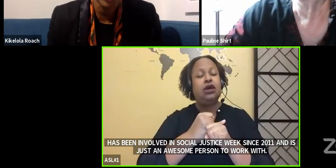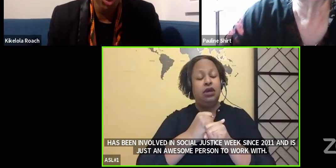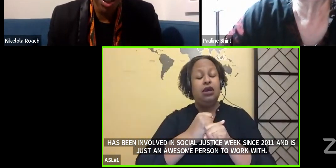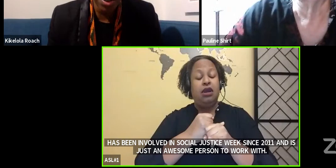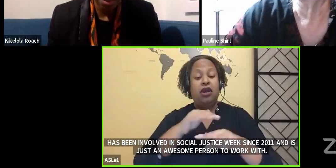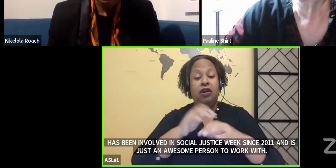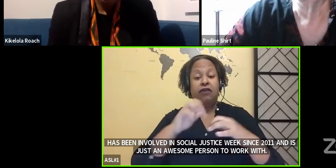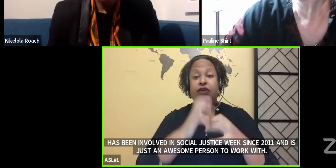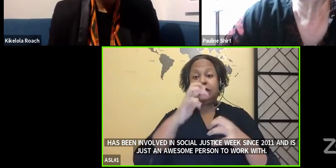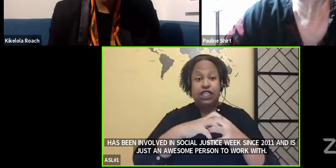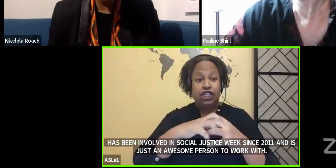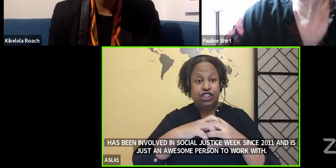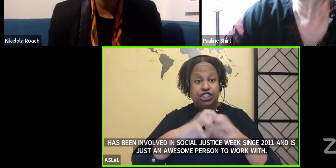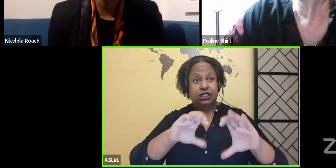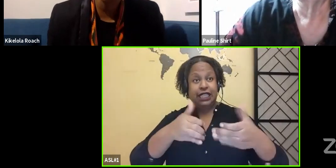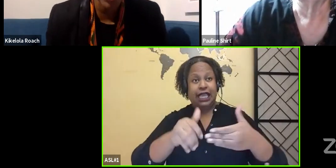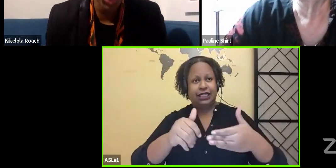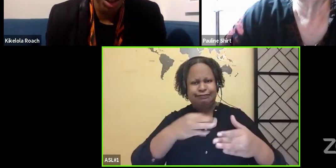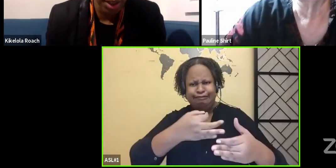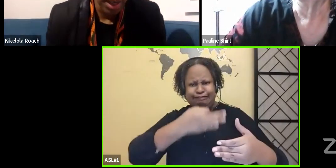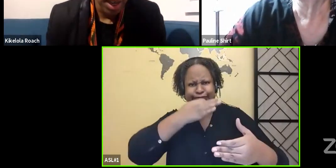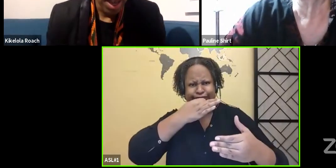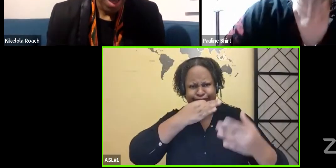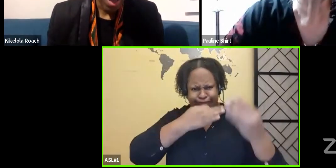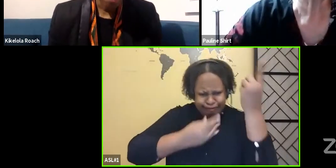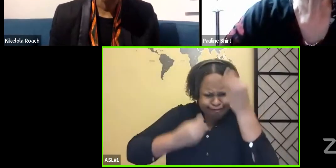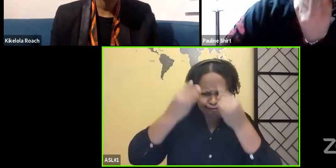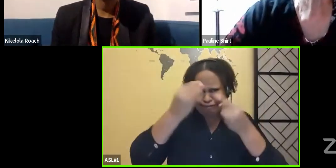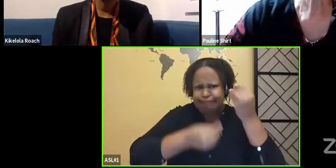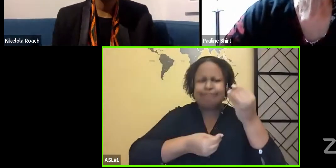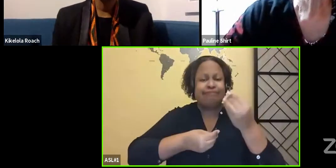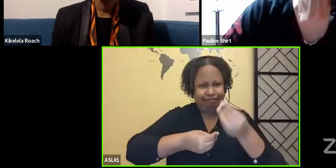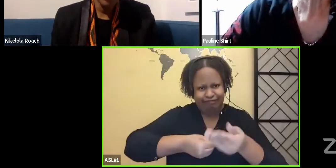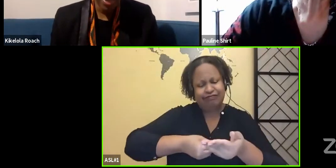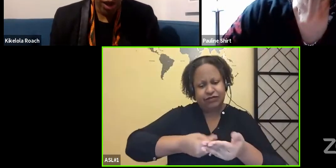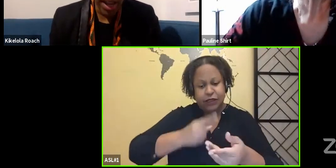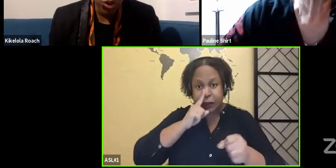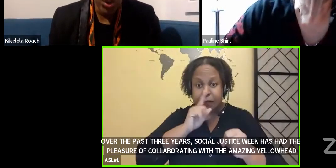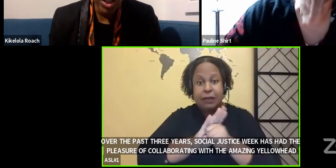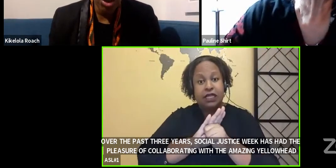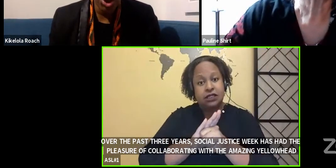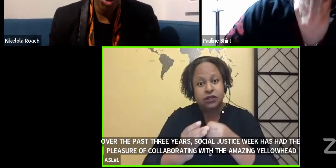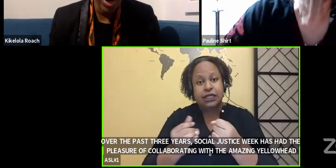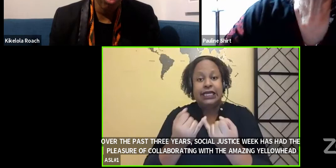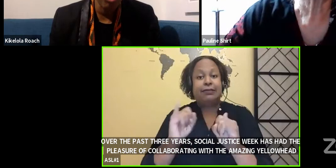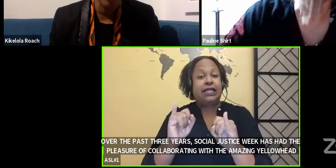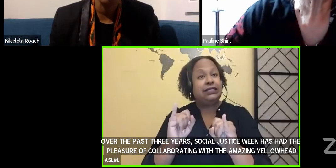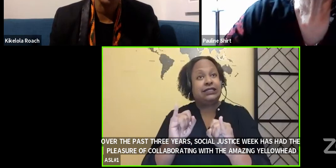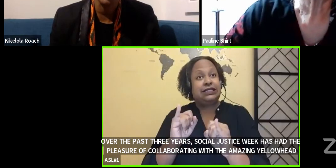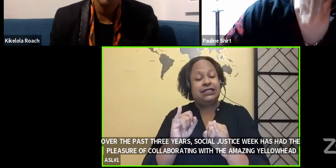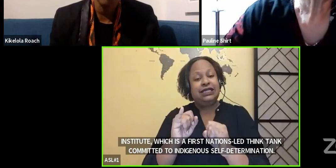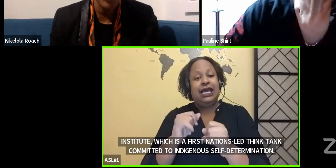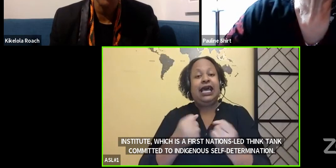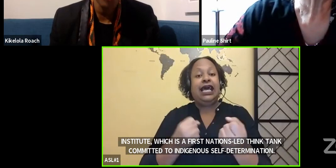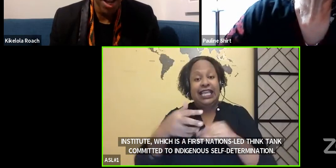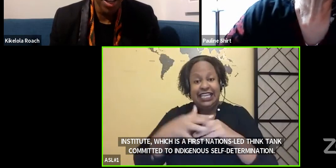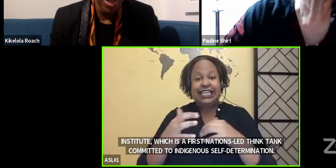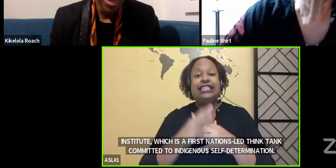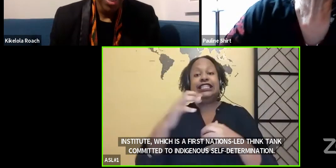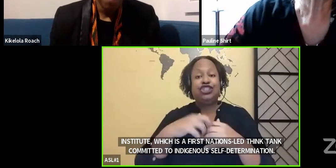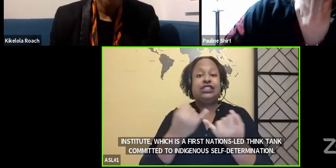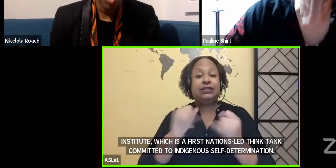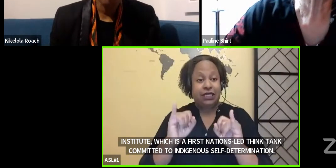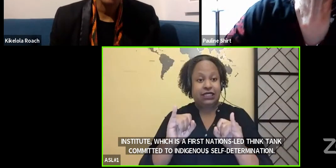to Indigenous self-determination. We're pleased that the Yellowhead's research director, Dr. Shiri